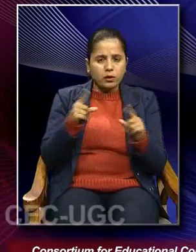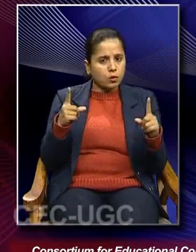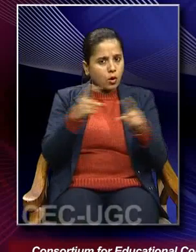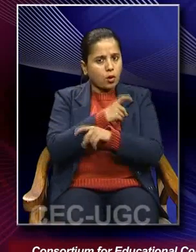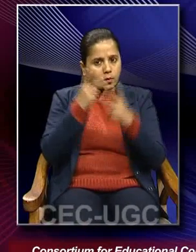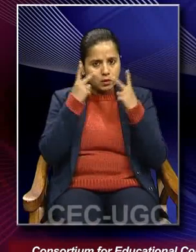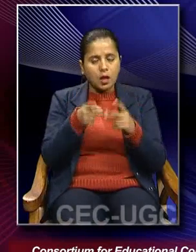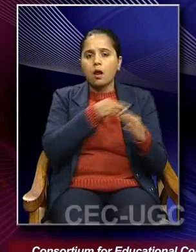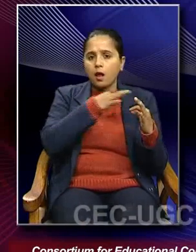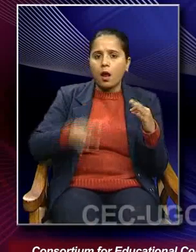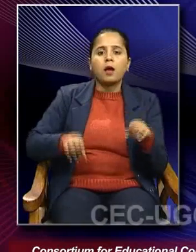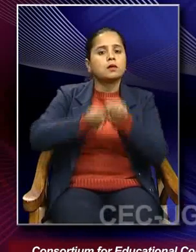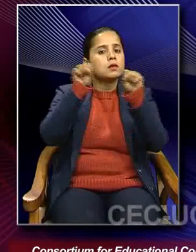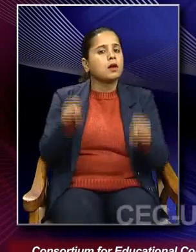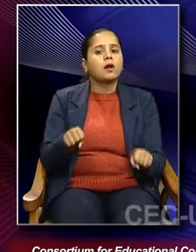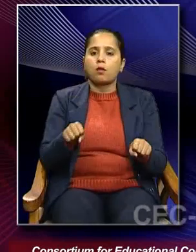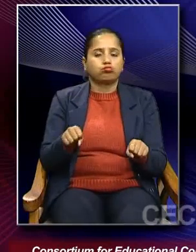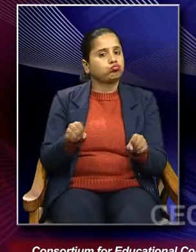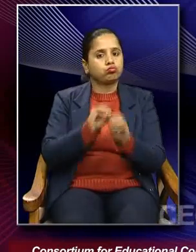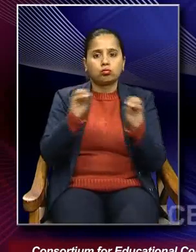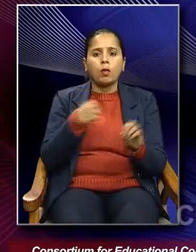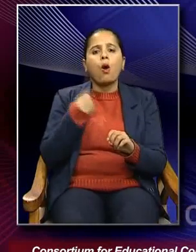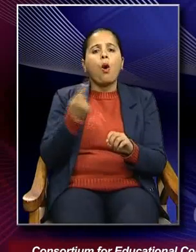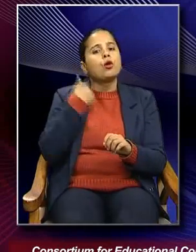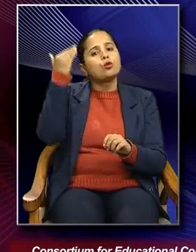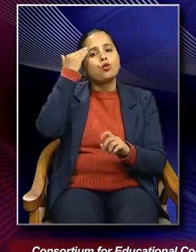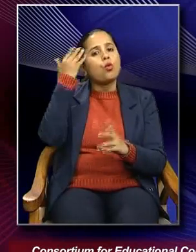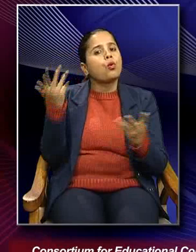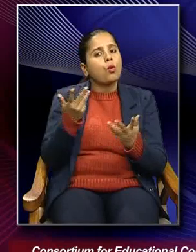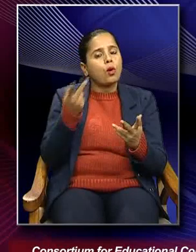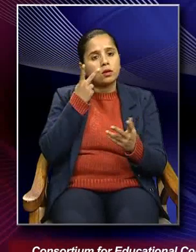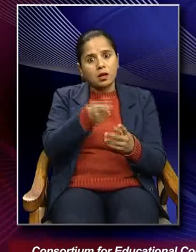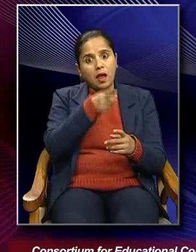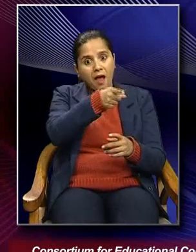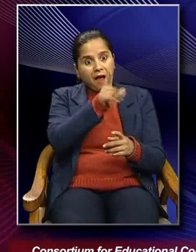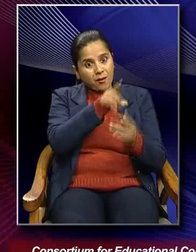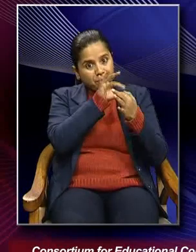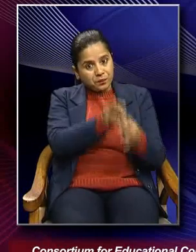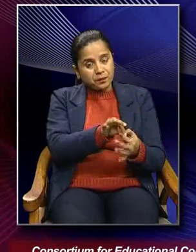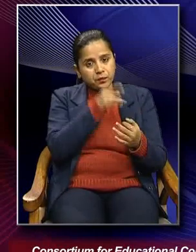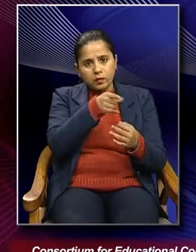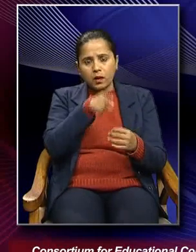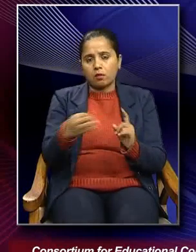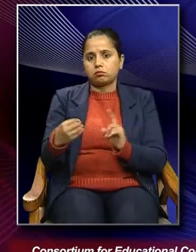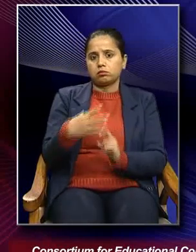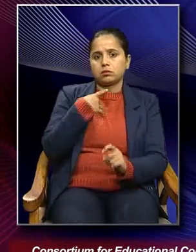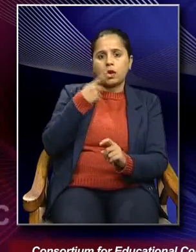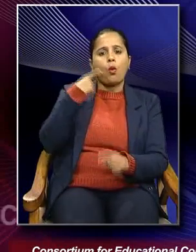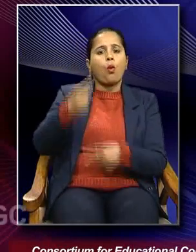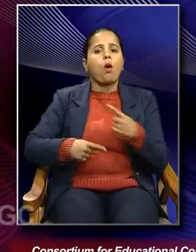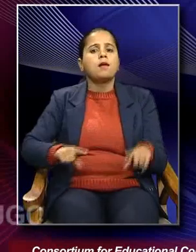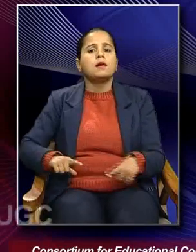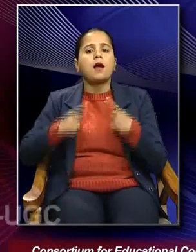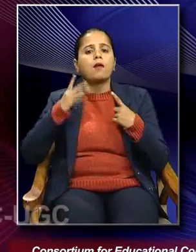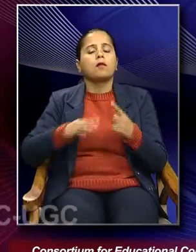of caste system. We are only familiar with that part which affects our everyday